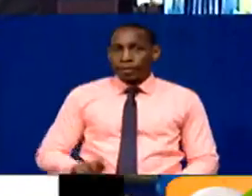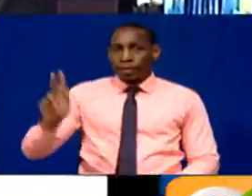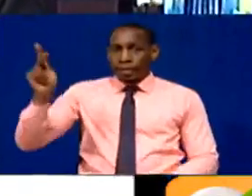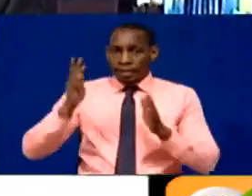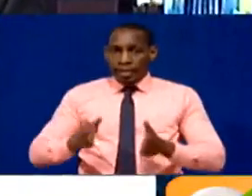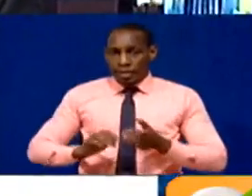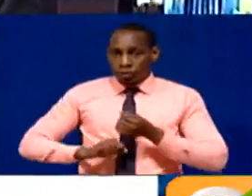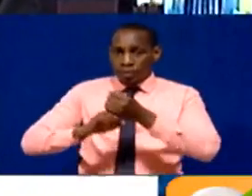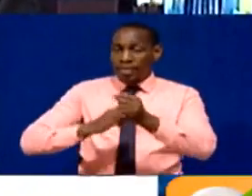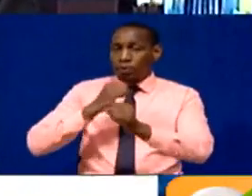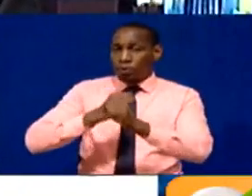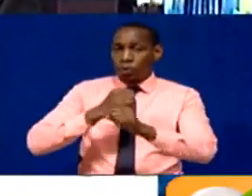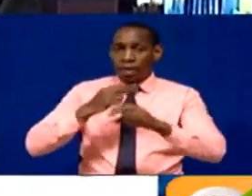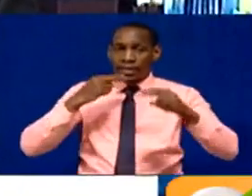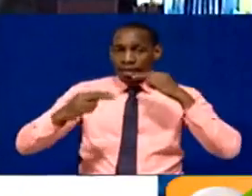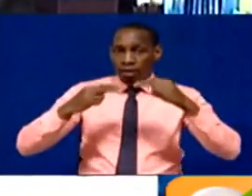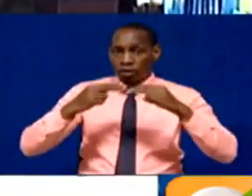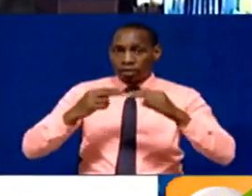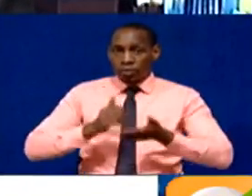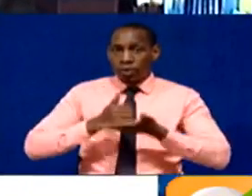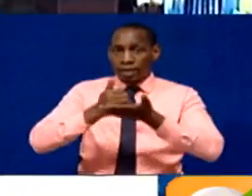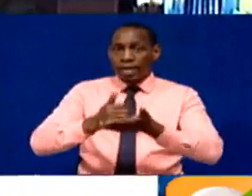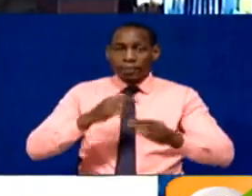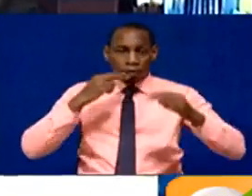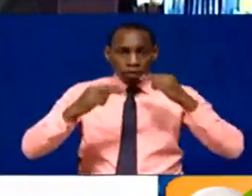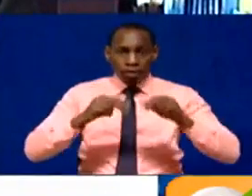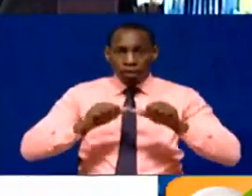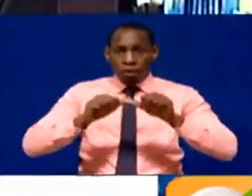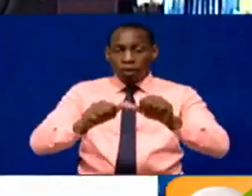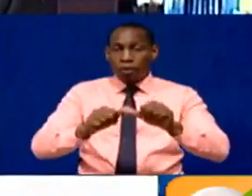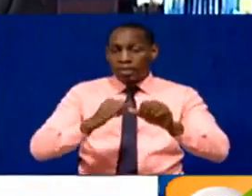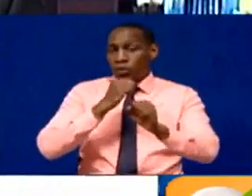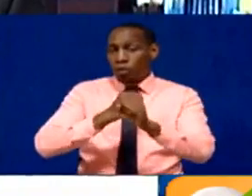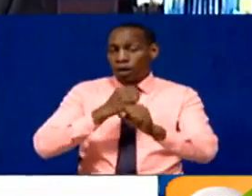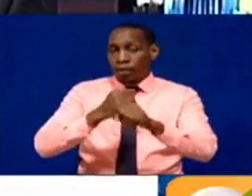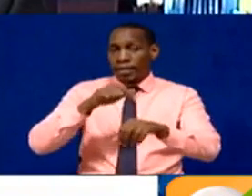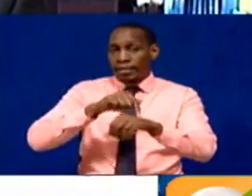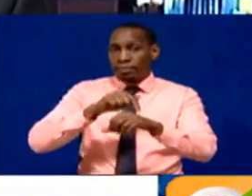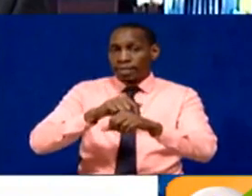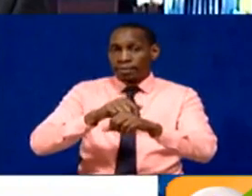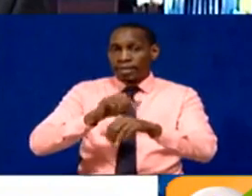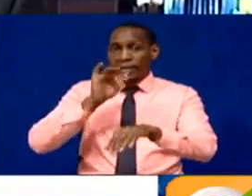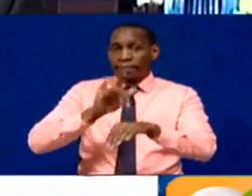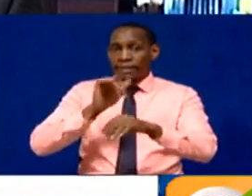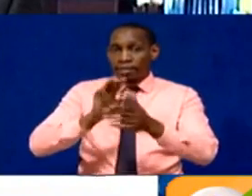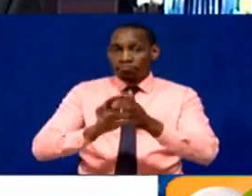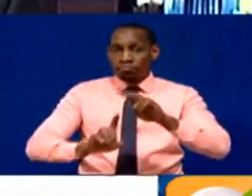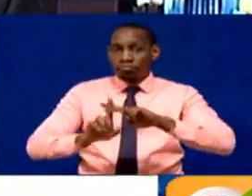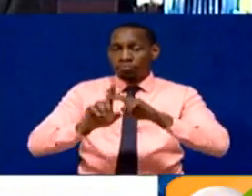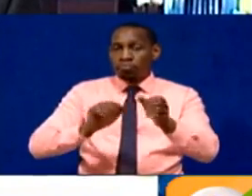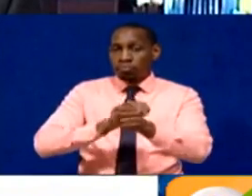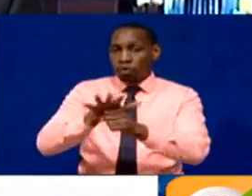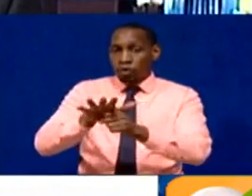Kenyans have boosted the operations of hotels, helping the facilities to stay in business during the disruption that was caused by